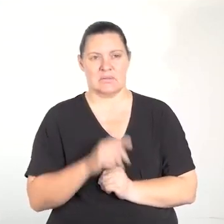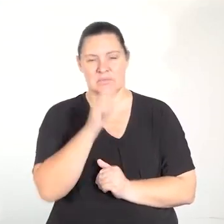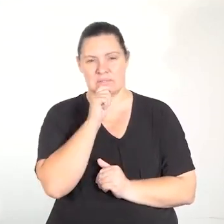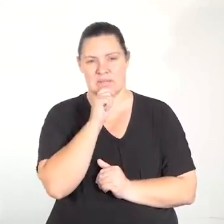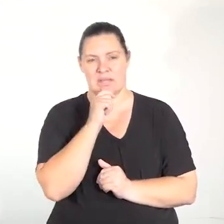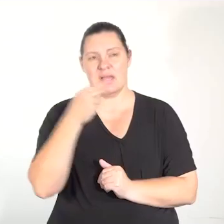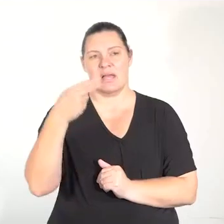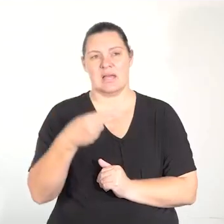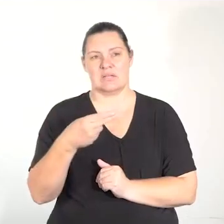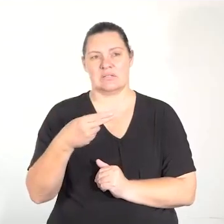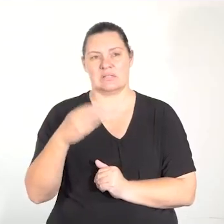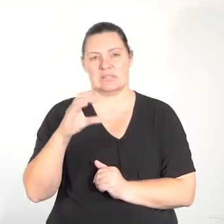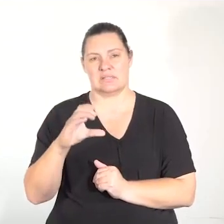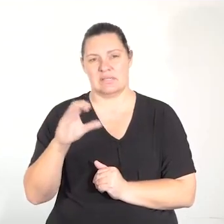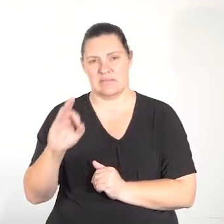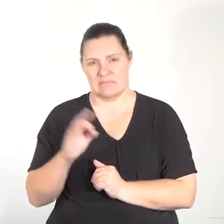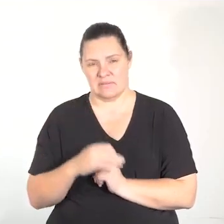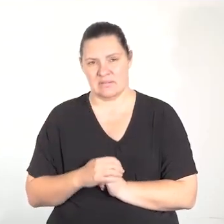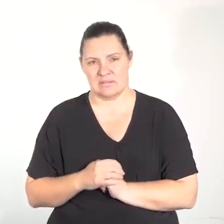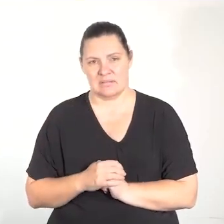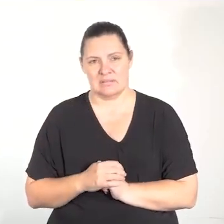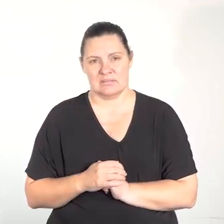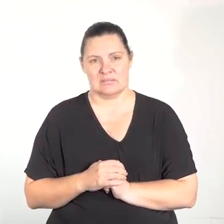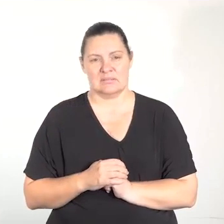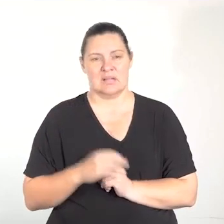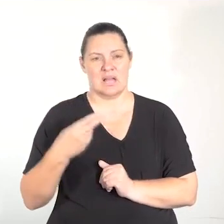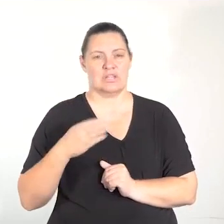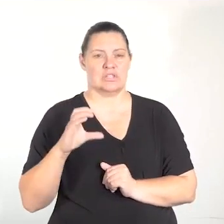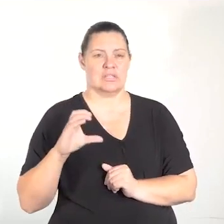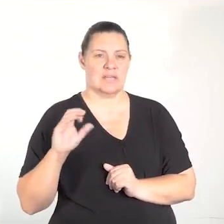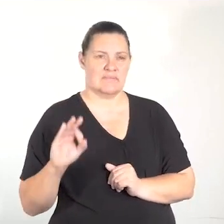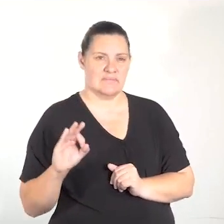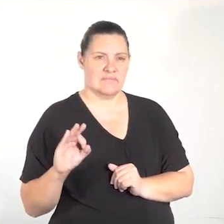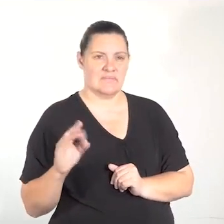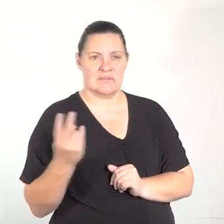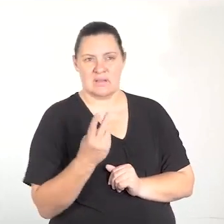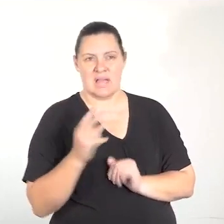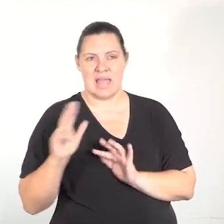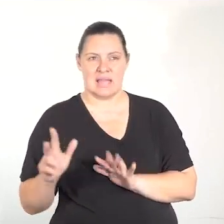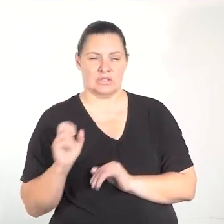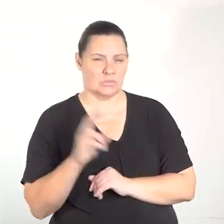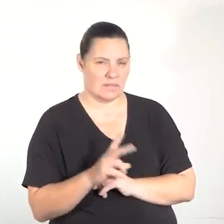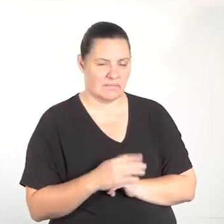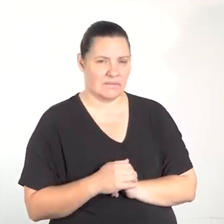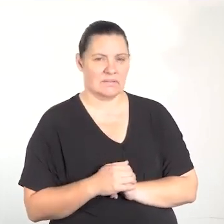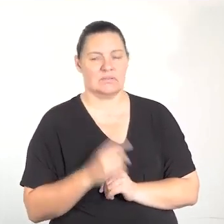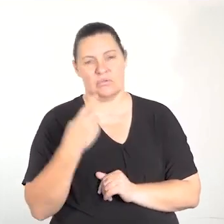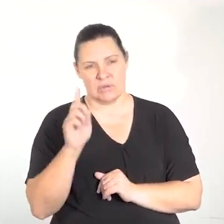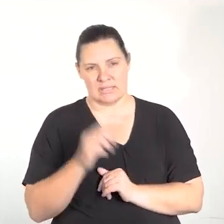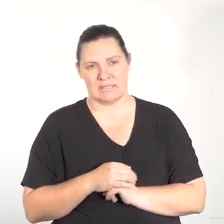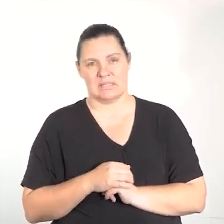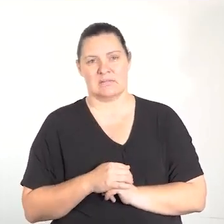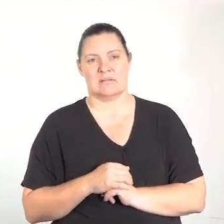and we simplify that using the highest common factor. Do you know what the highest common factor is between 12 and